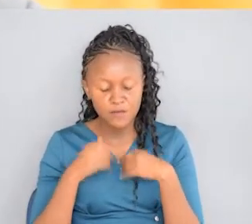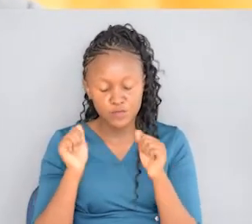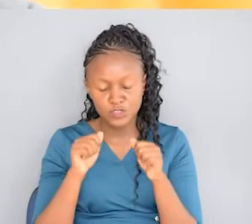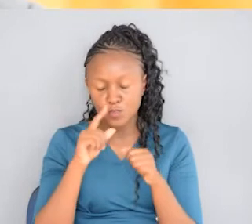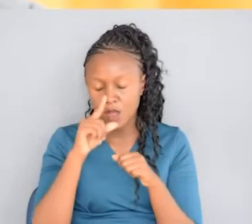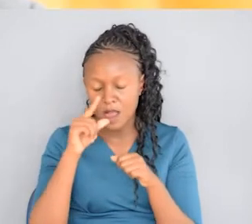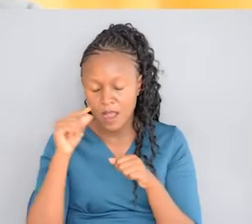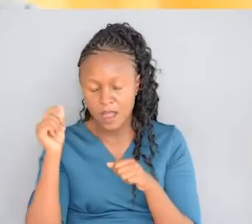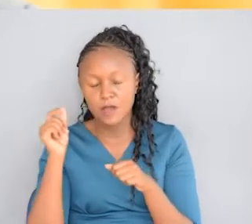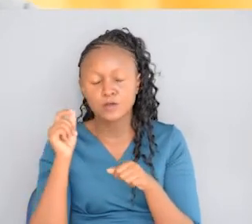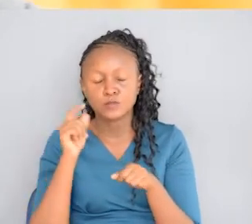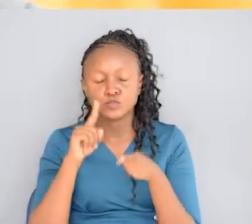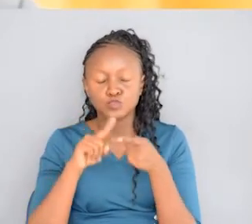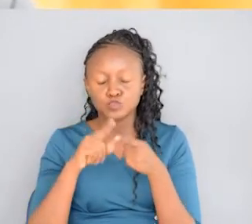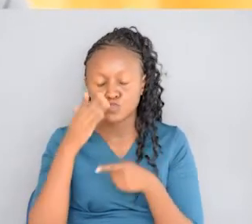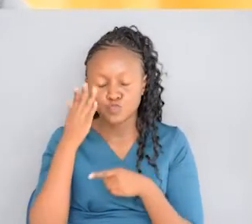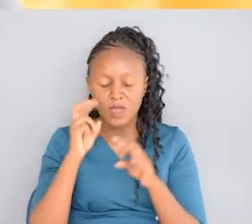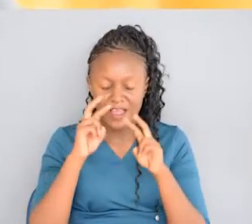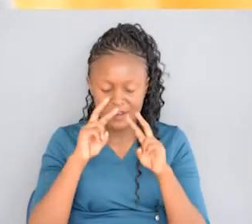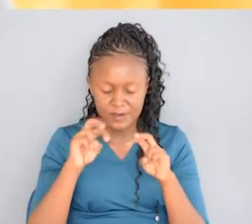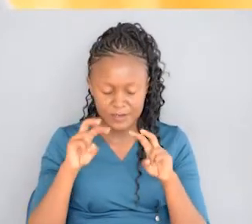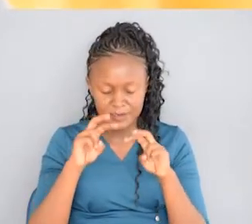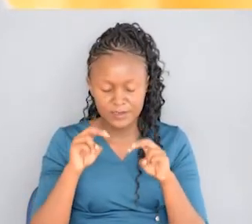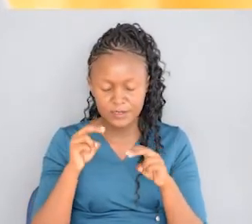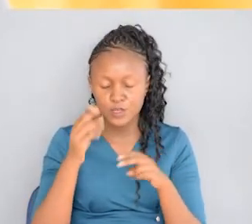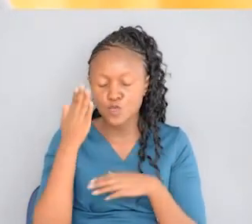you and have you.